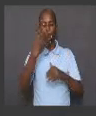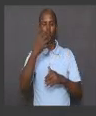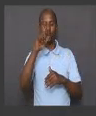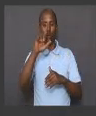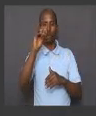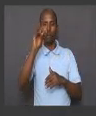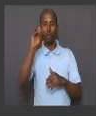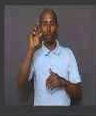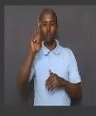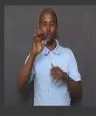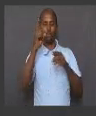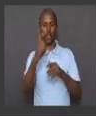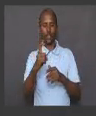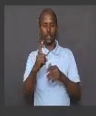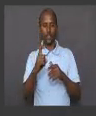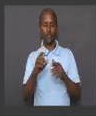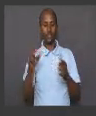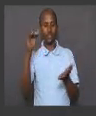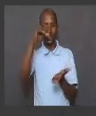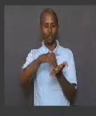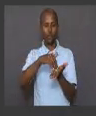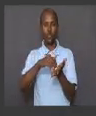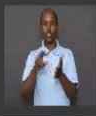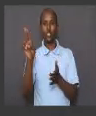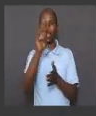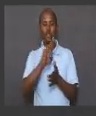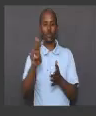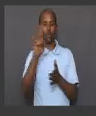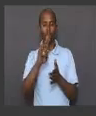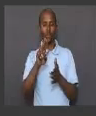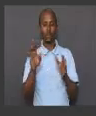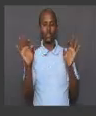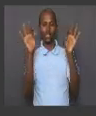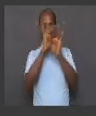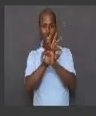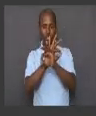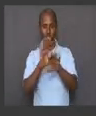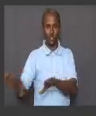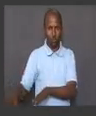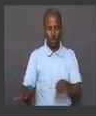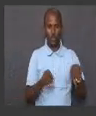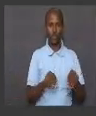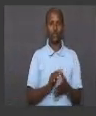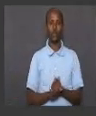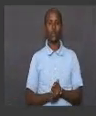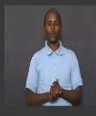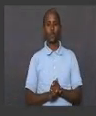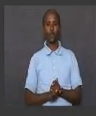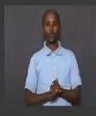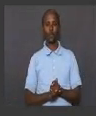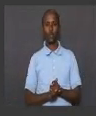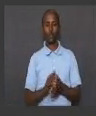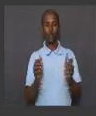x. Let us review the uses of these functions, students. With